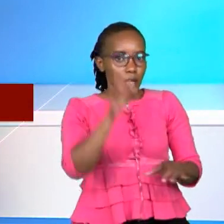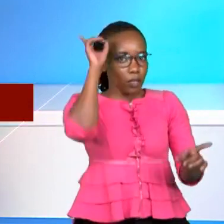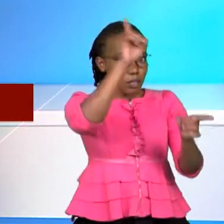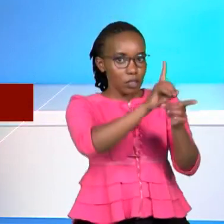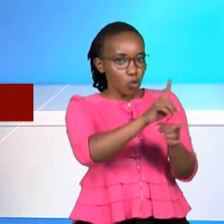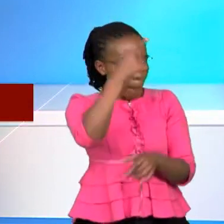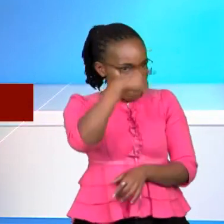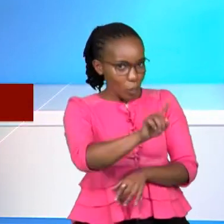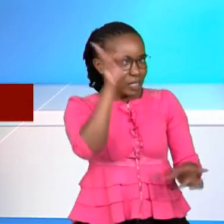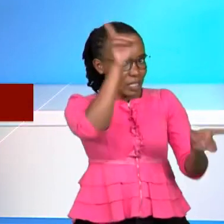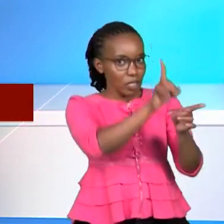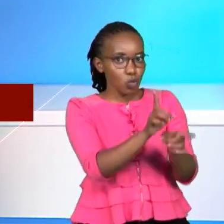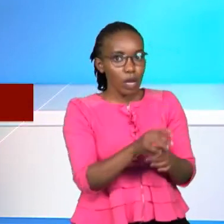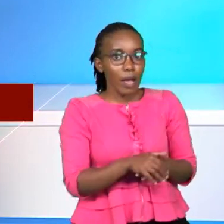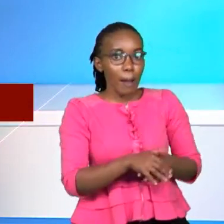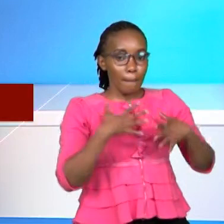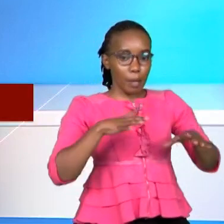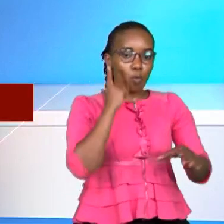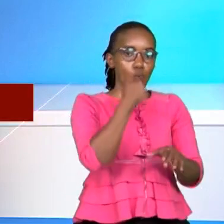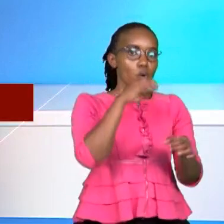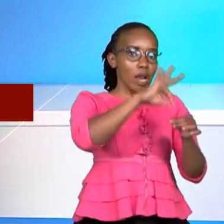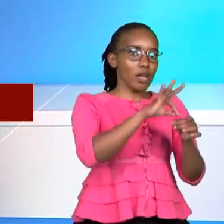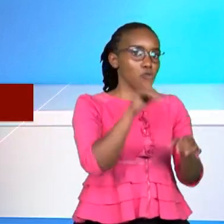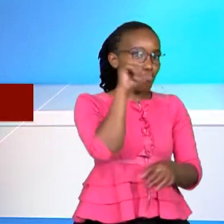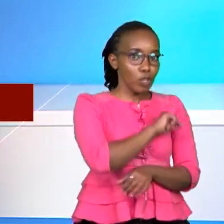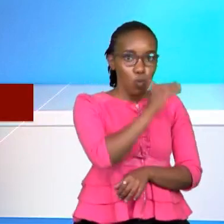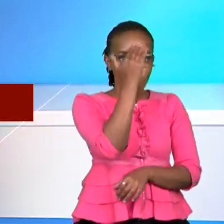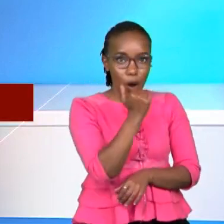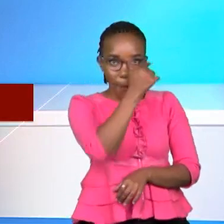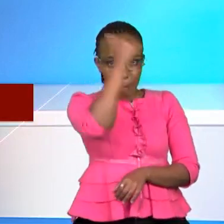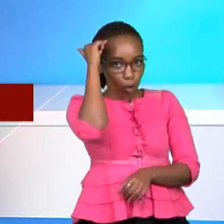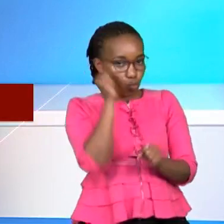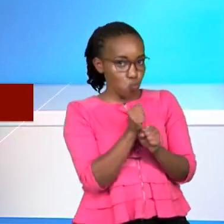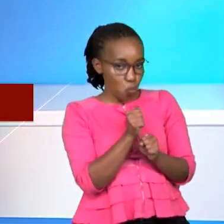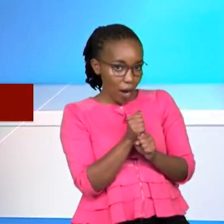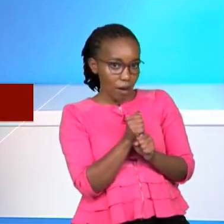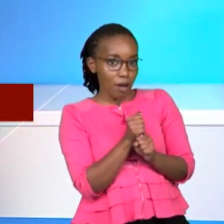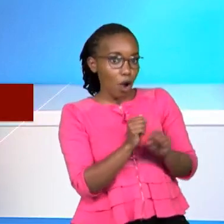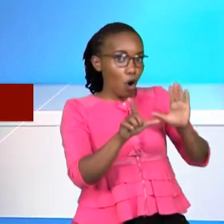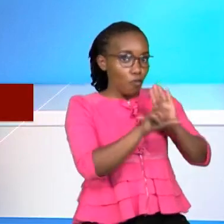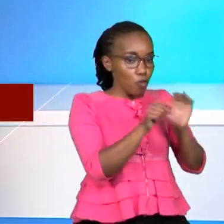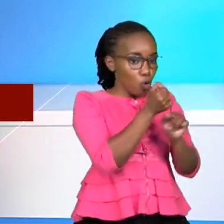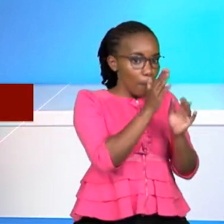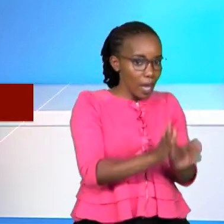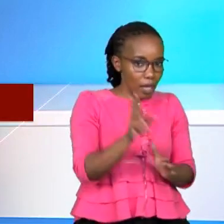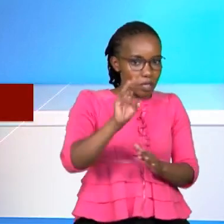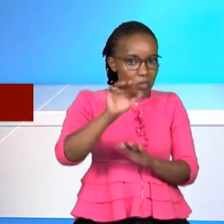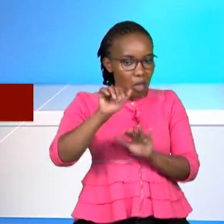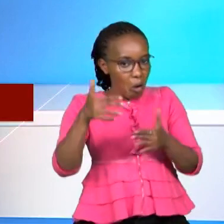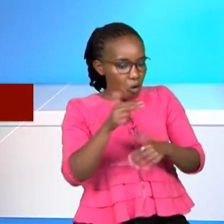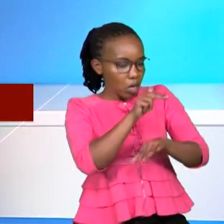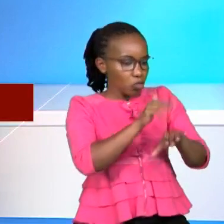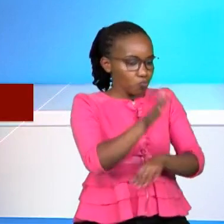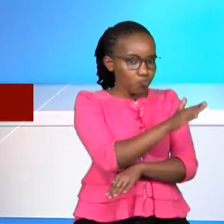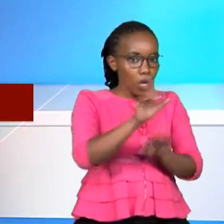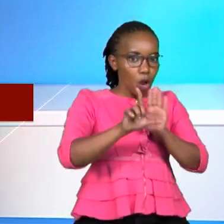are policy decisions that are made by people who are elected, because the work of lawmakers, be it in the county assemblies or in the national assembly, is to